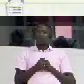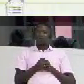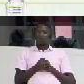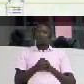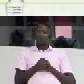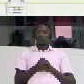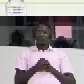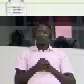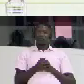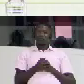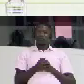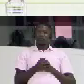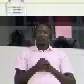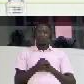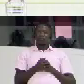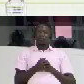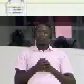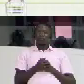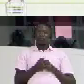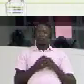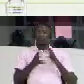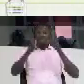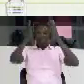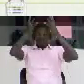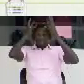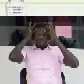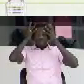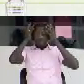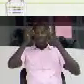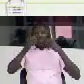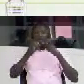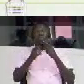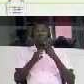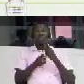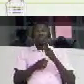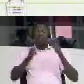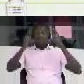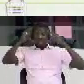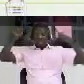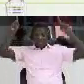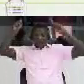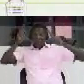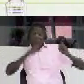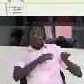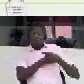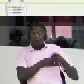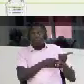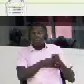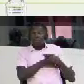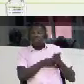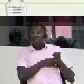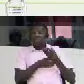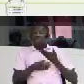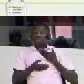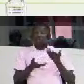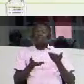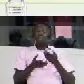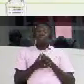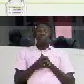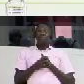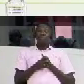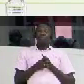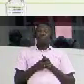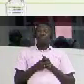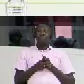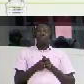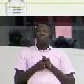jumba génn nag yi yëpp. They also had on top added also bits of cow tail on their hats. ñu